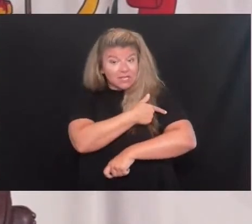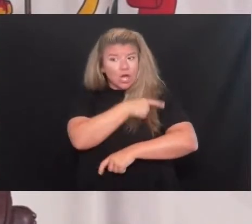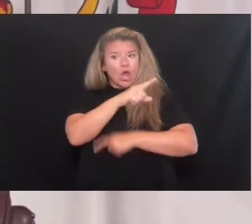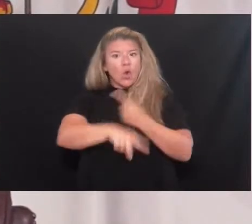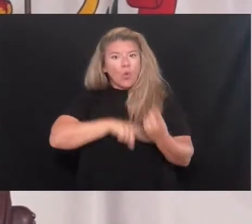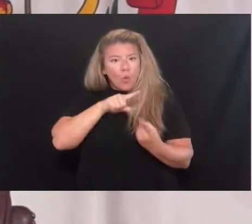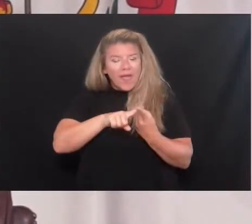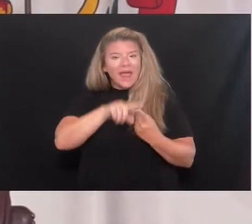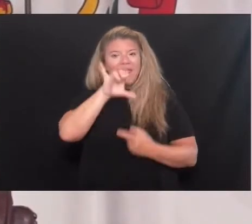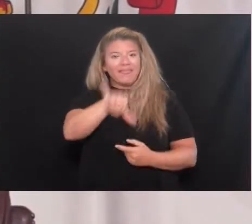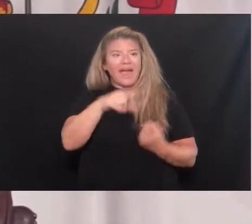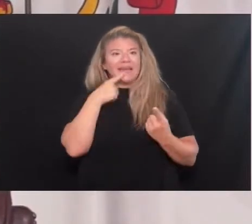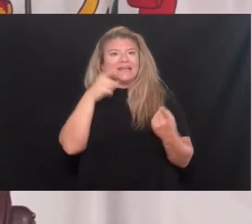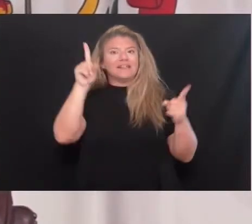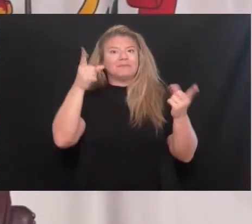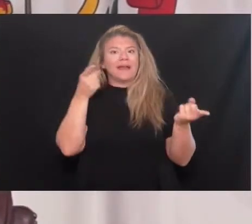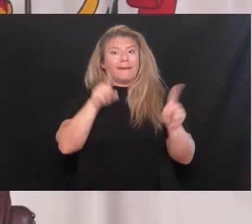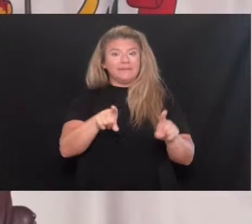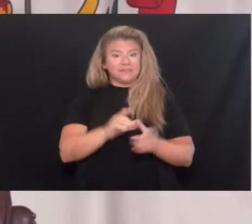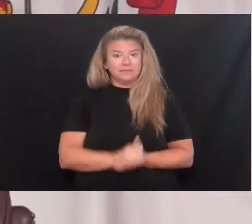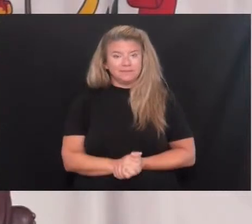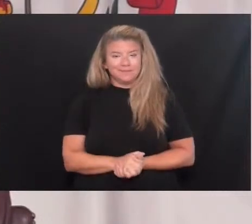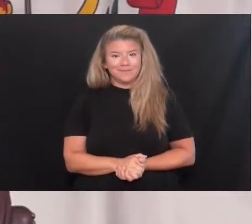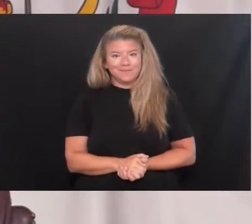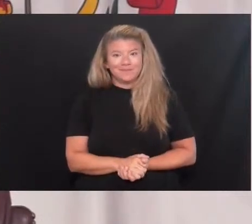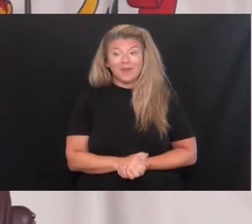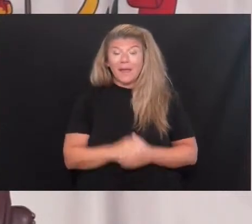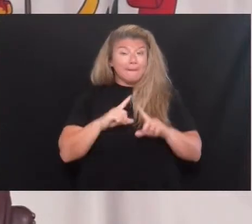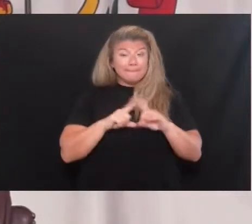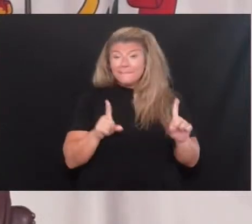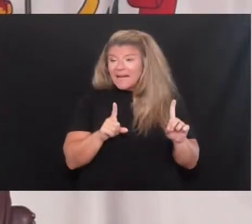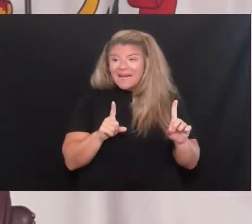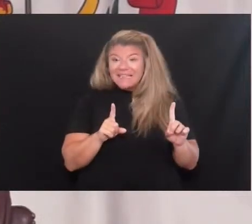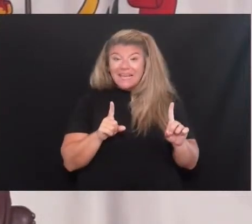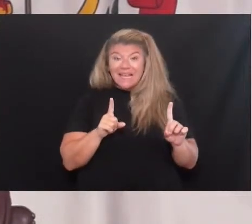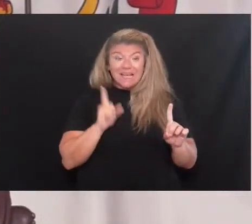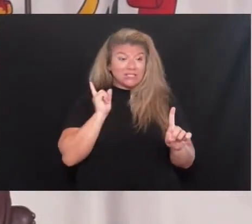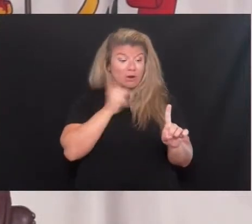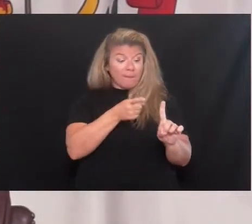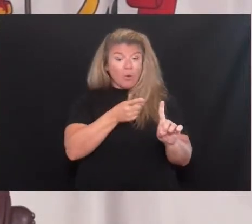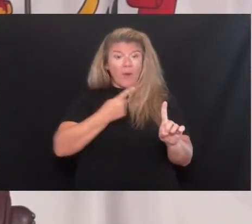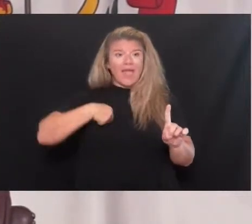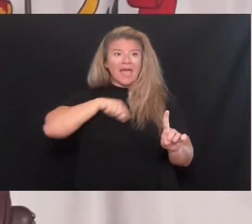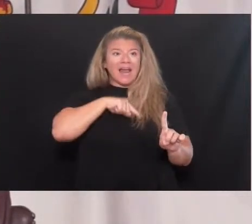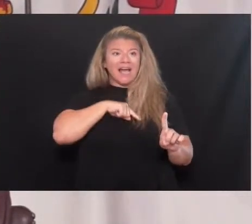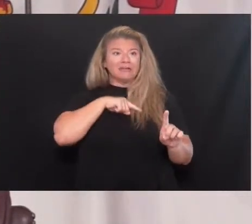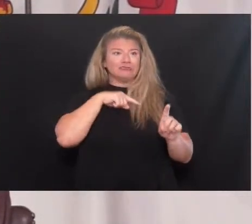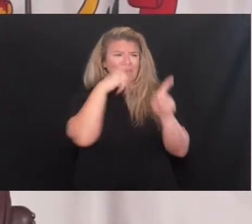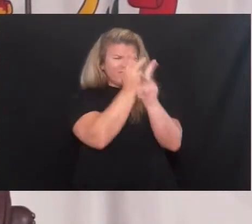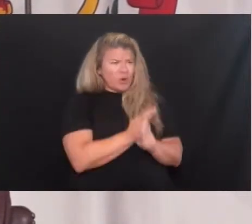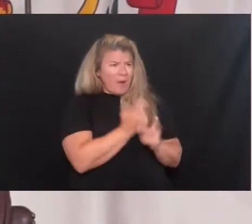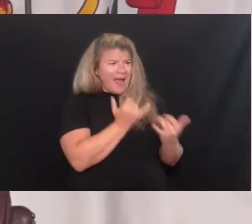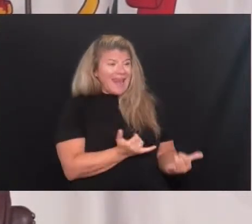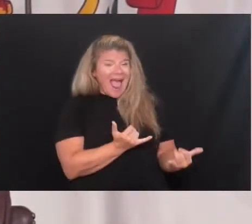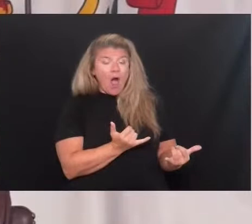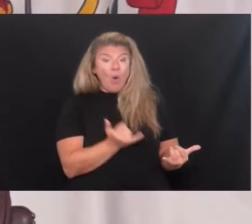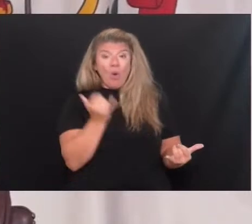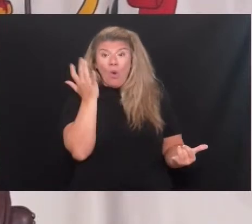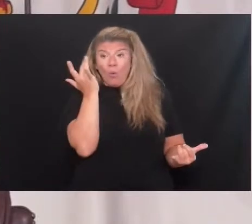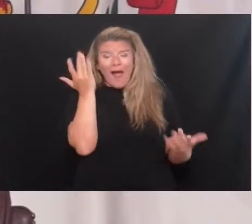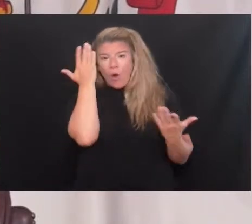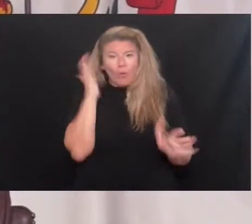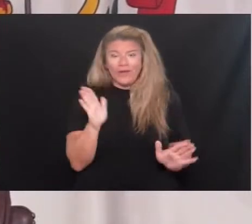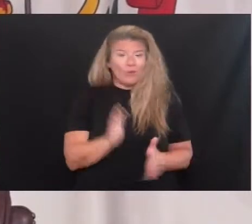that announcement comes and everything. But there is no point in us kidding ourselves right now. No one really knows, do